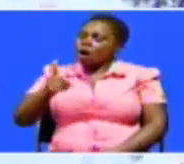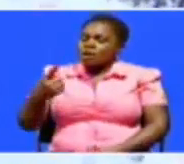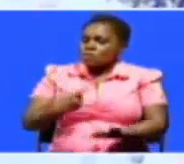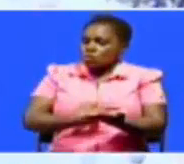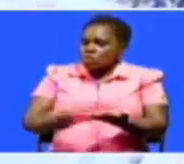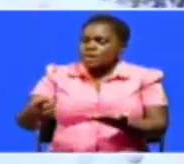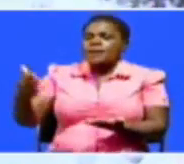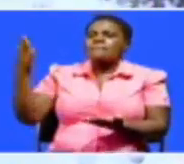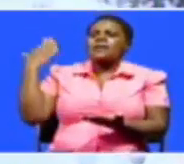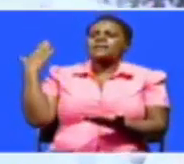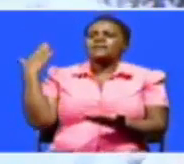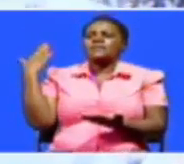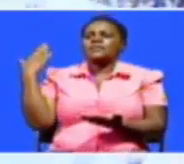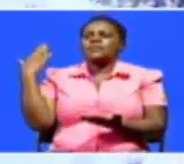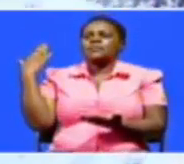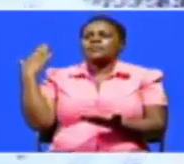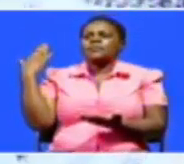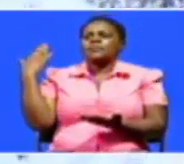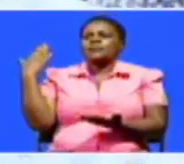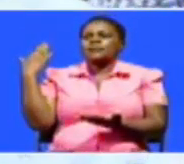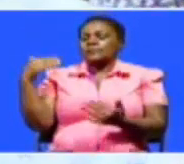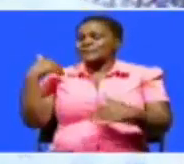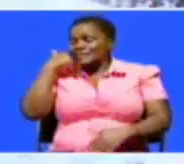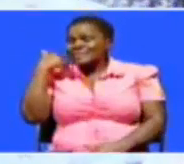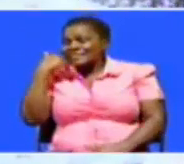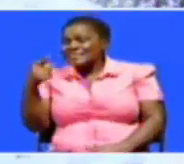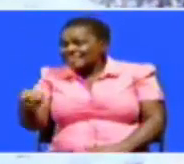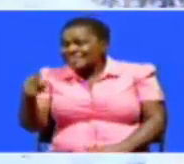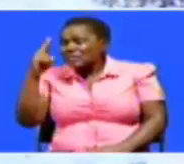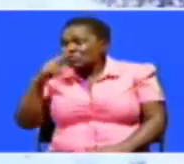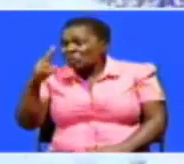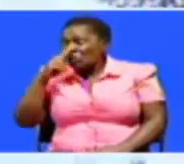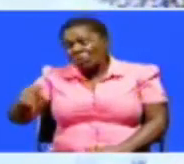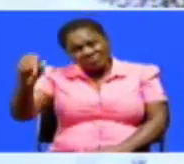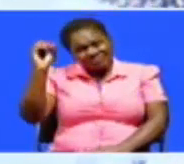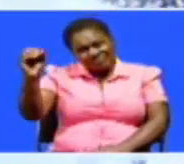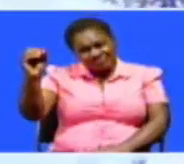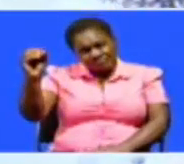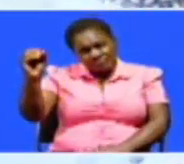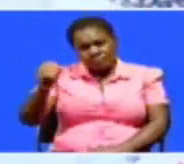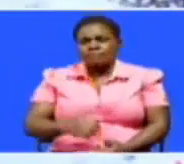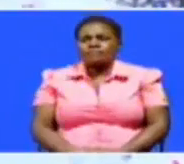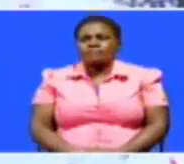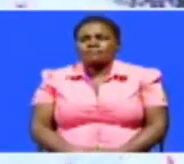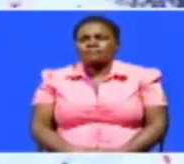last week. This disease is not a joke.